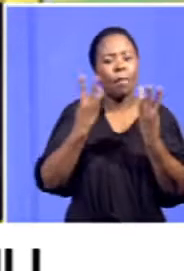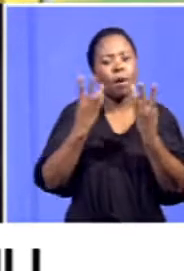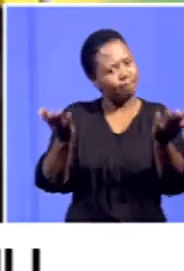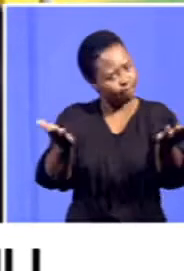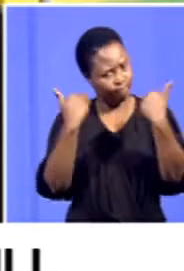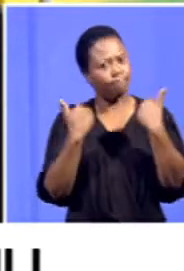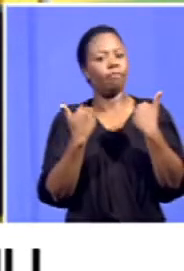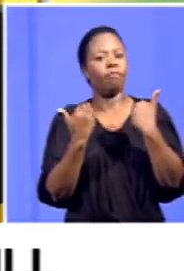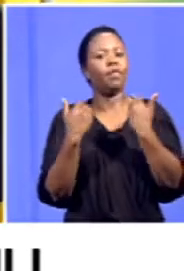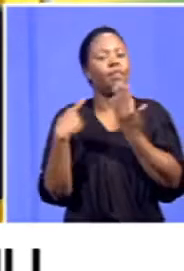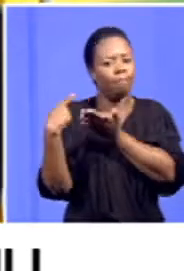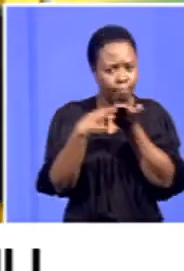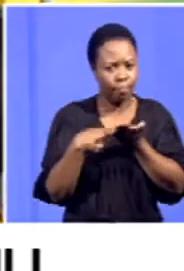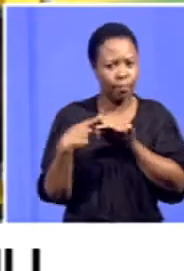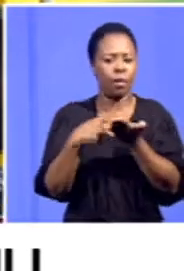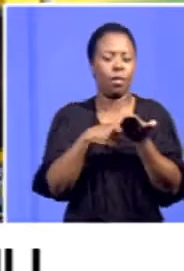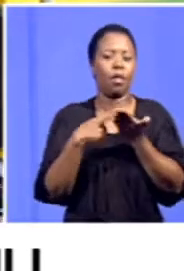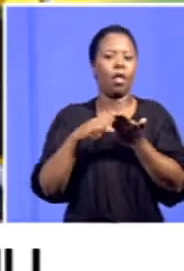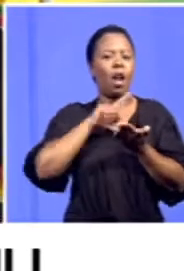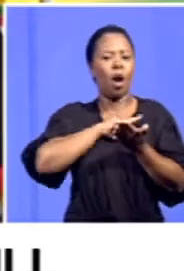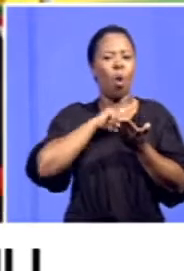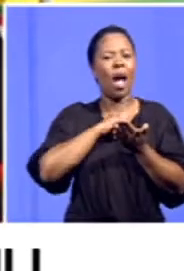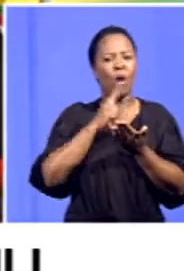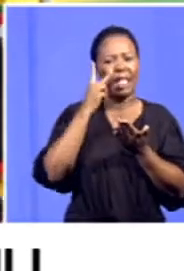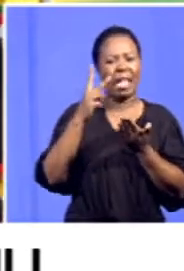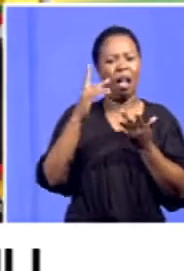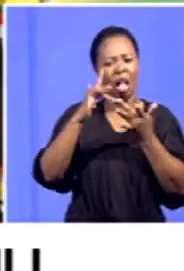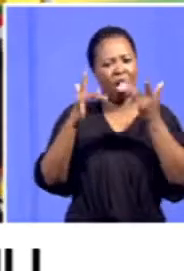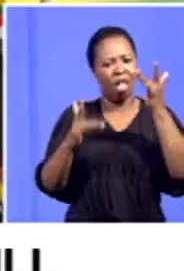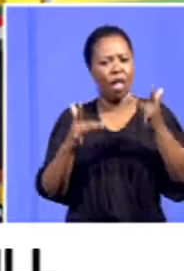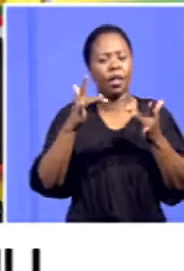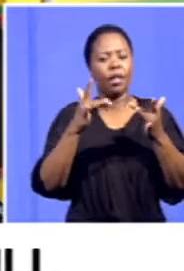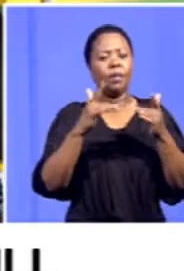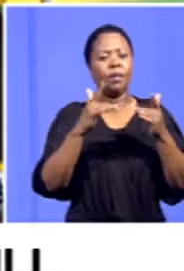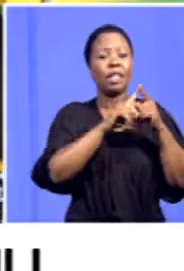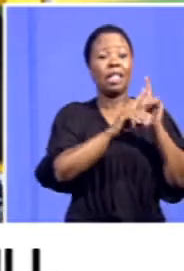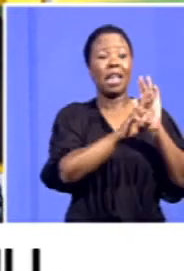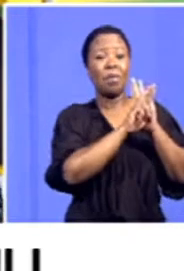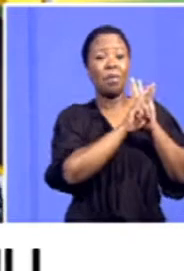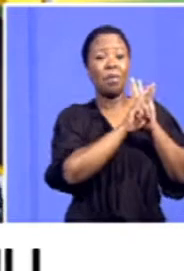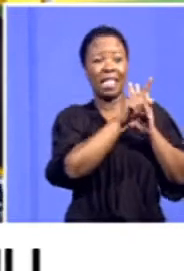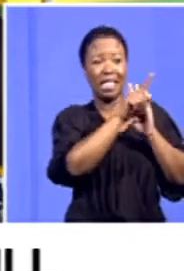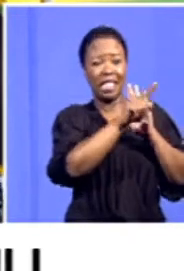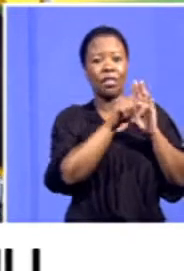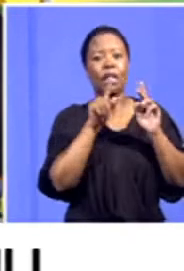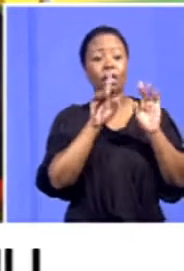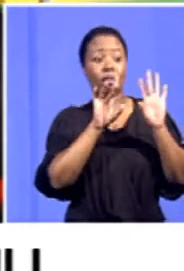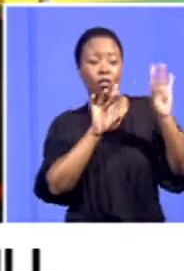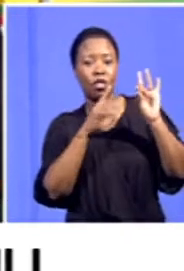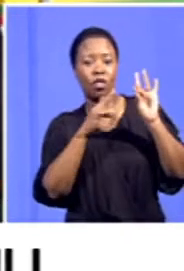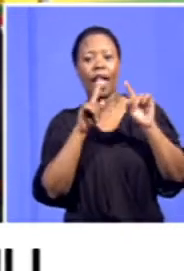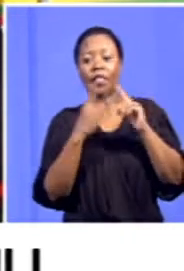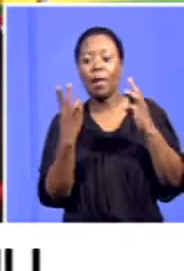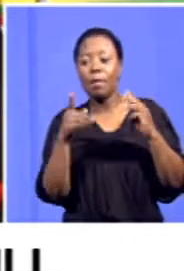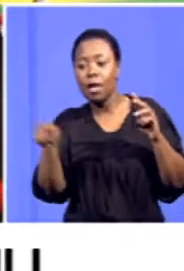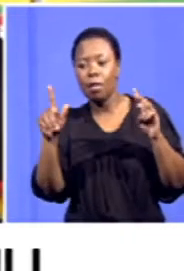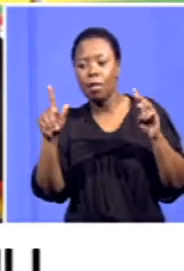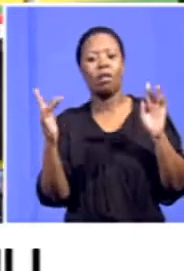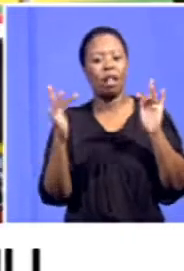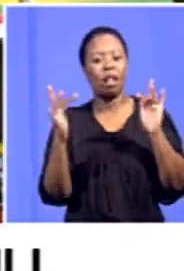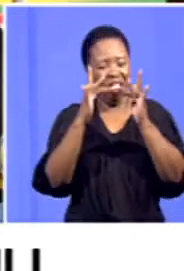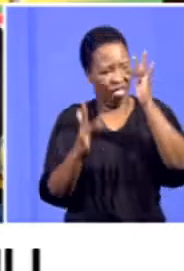we've also recognized that there is a disconnect between the elected representatives and the electorate, and so we want to bridge that gap